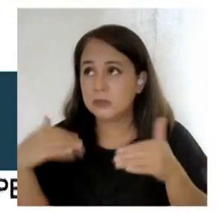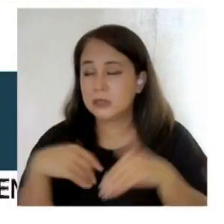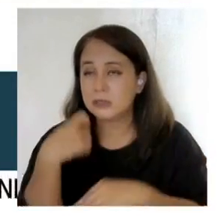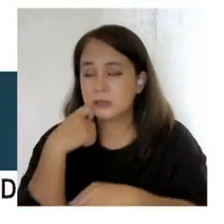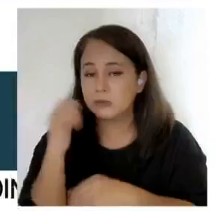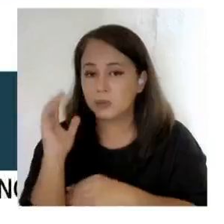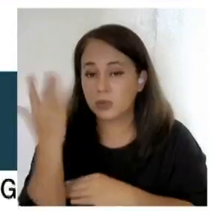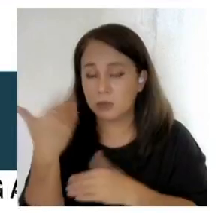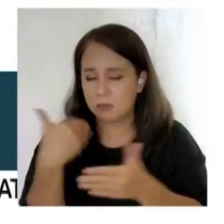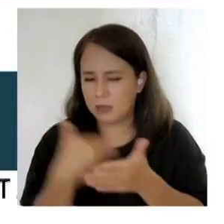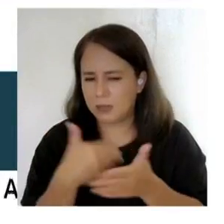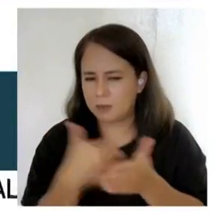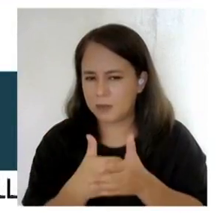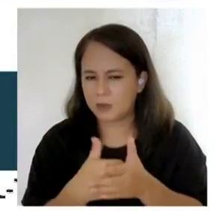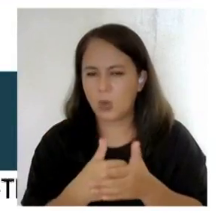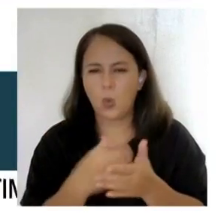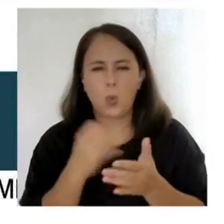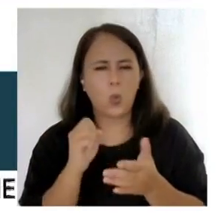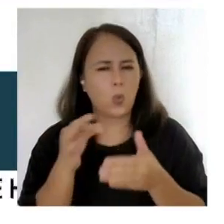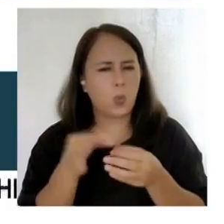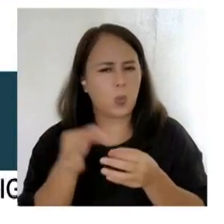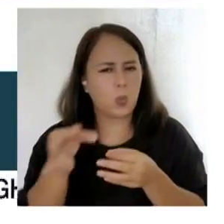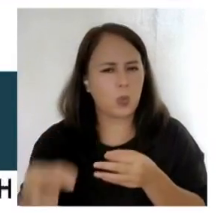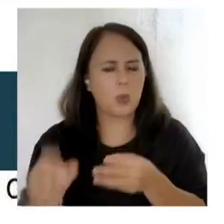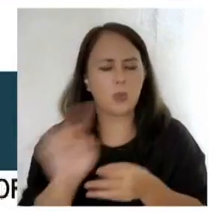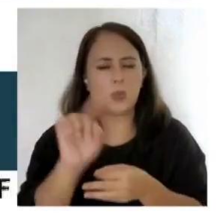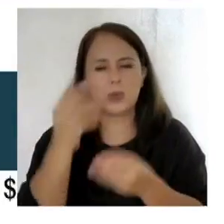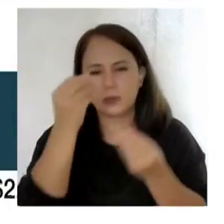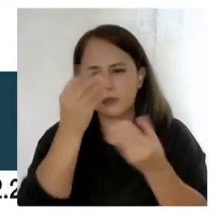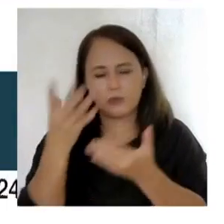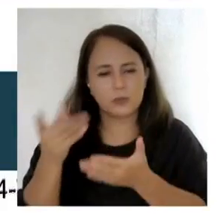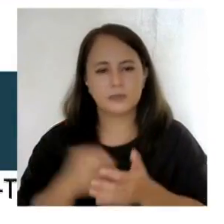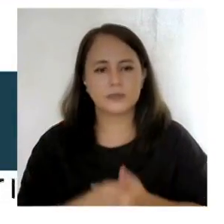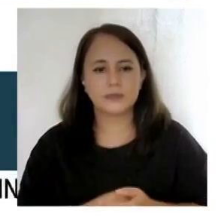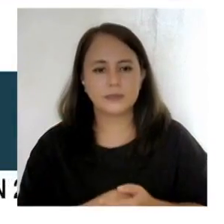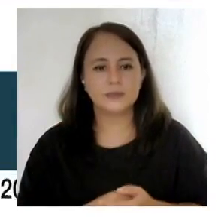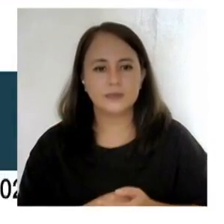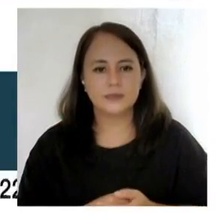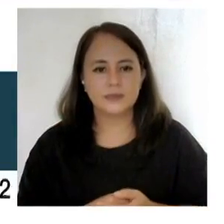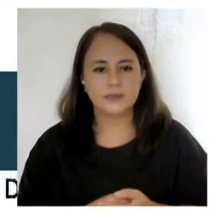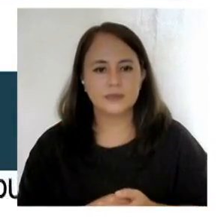ito? Magtatagal pa po ba? Ano po ang sabi sa inyo?